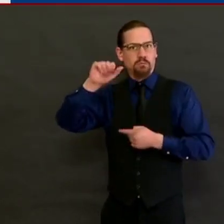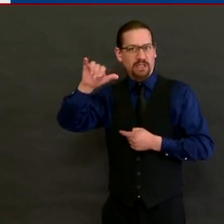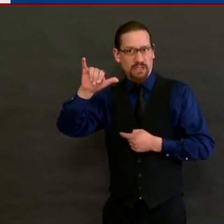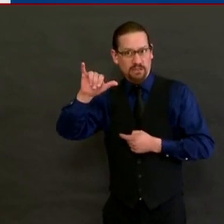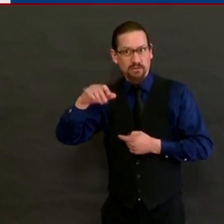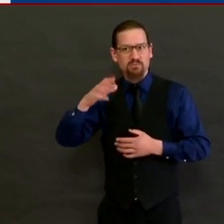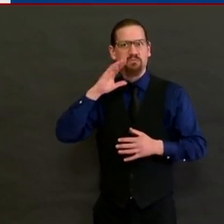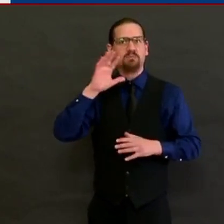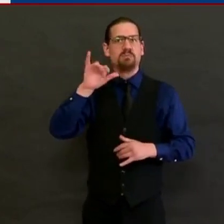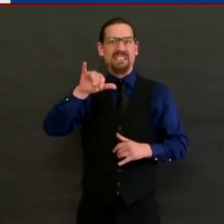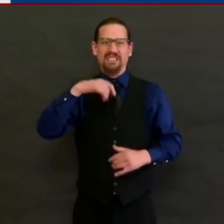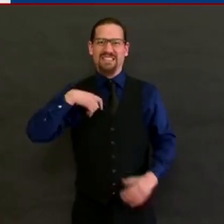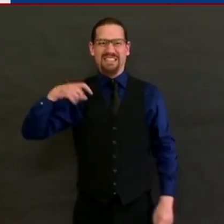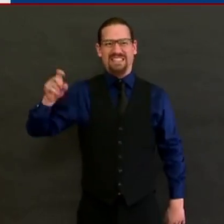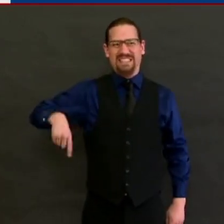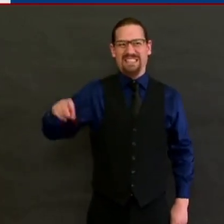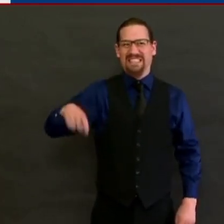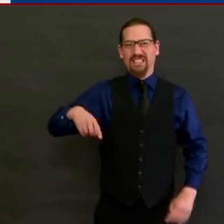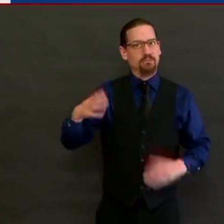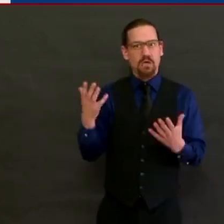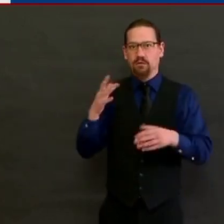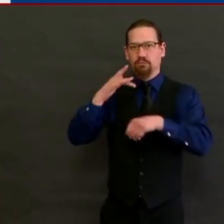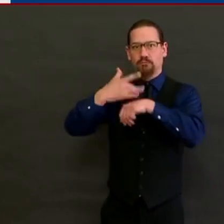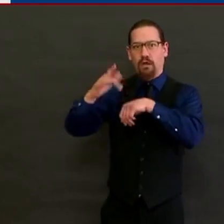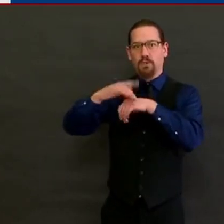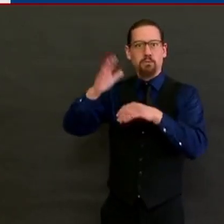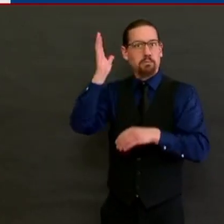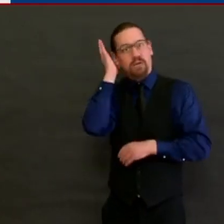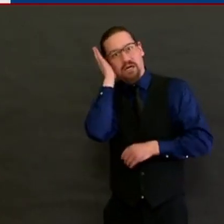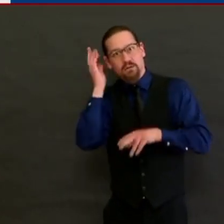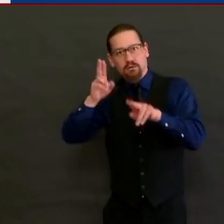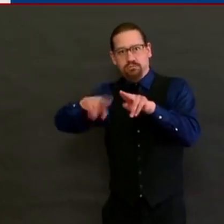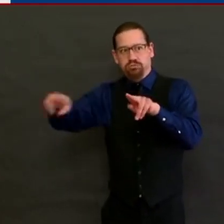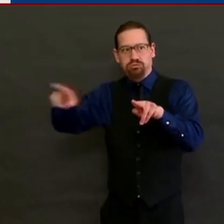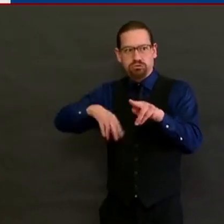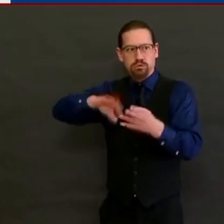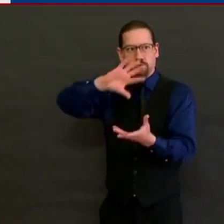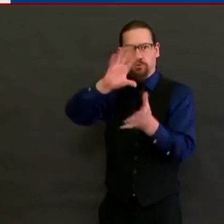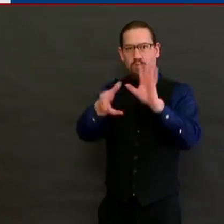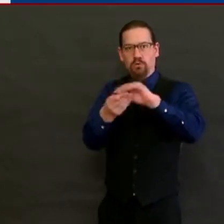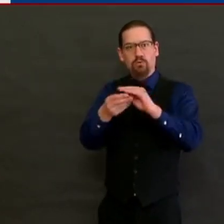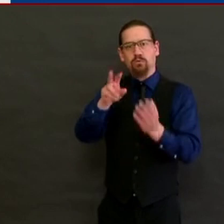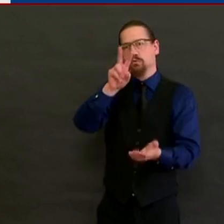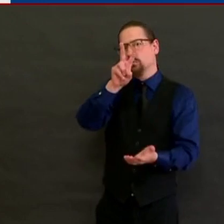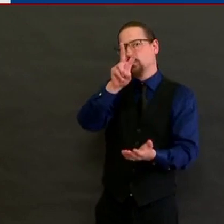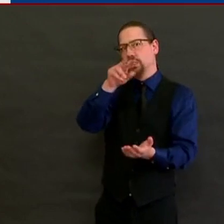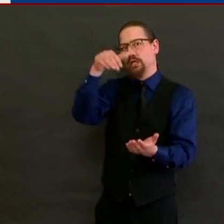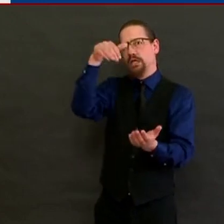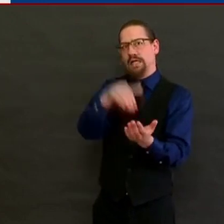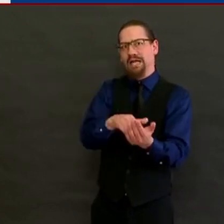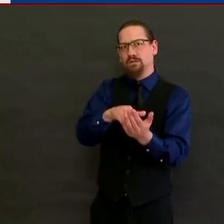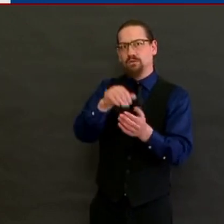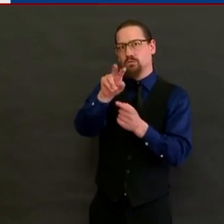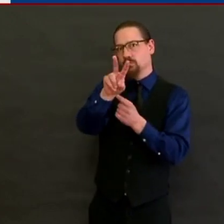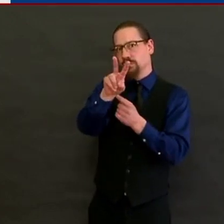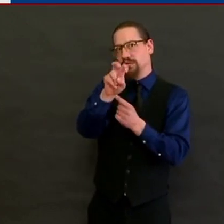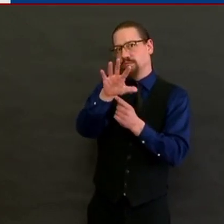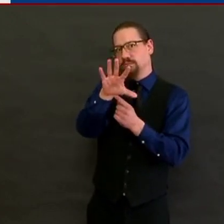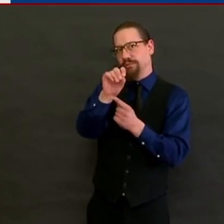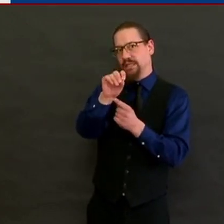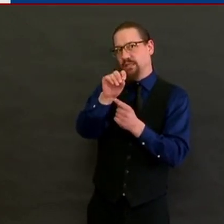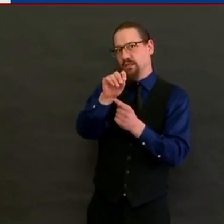So, a couple points. That number of hospital beds is a number that we could handle within our existing healthcare